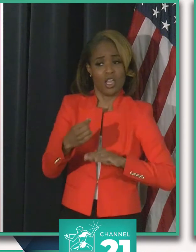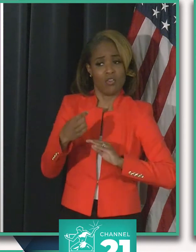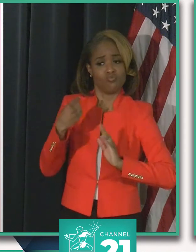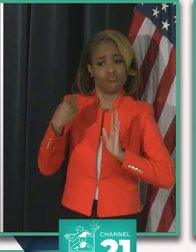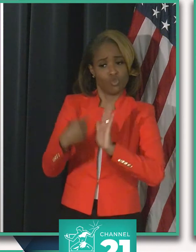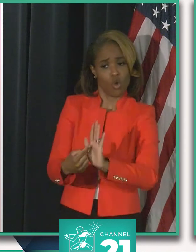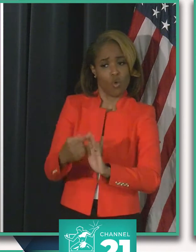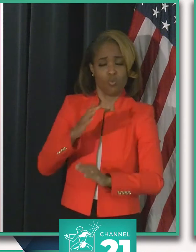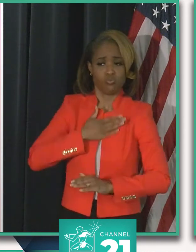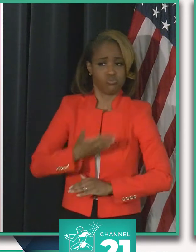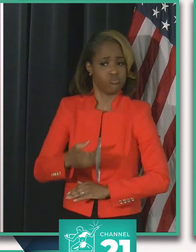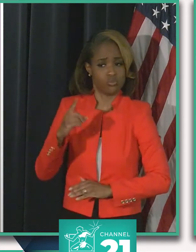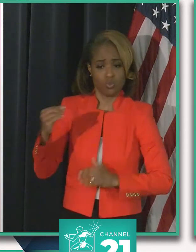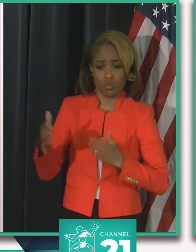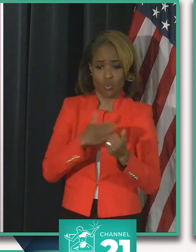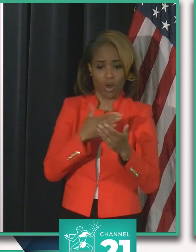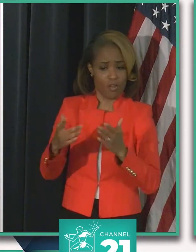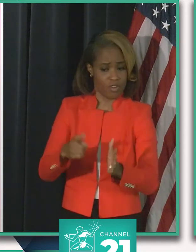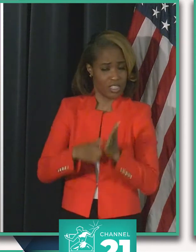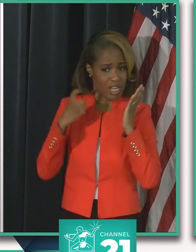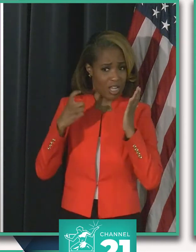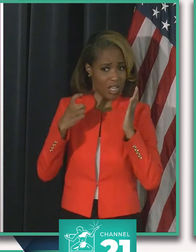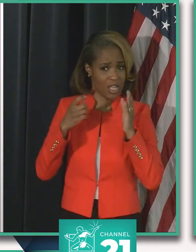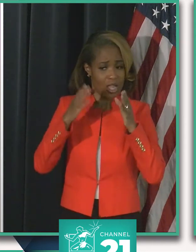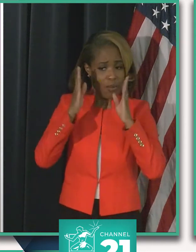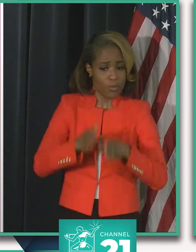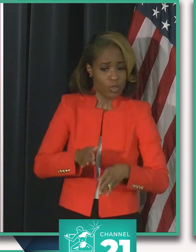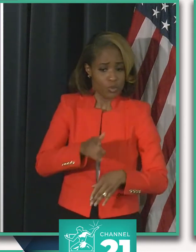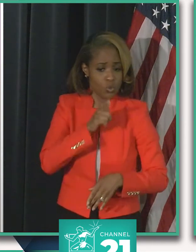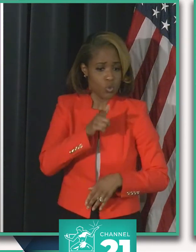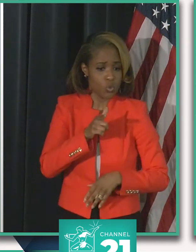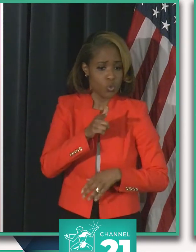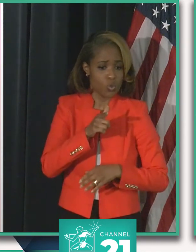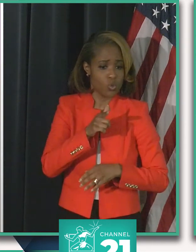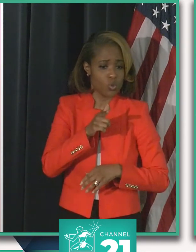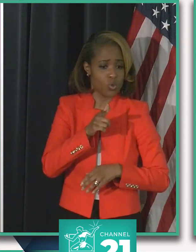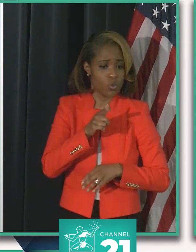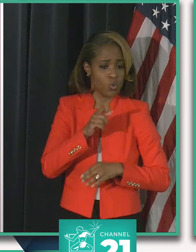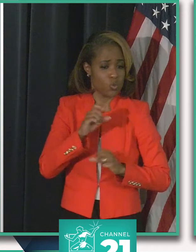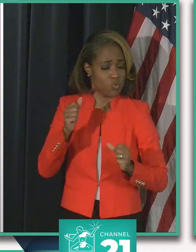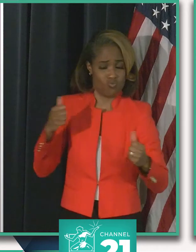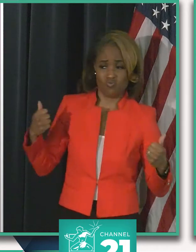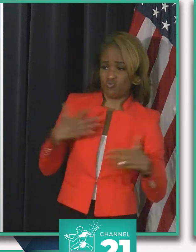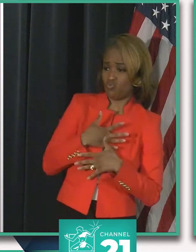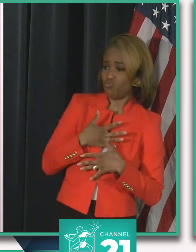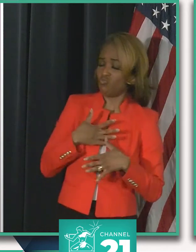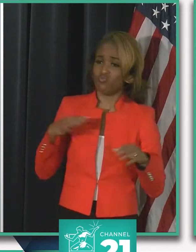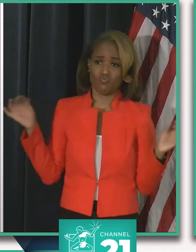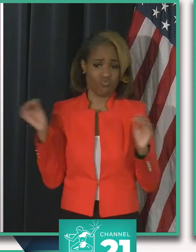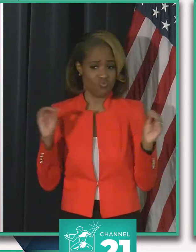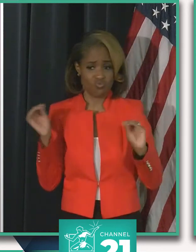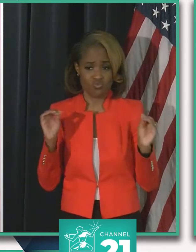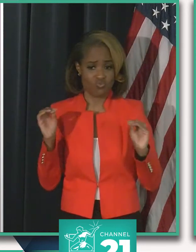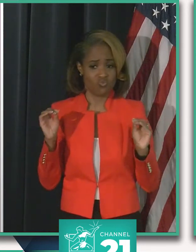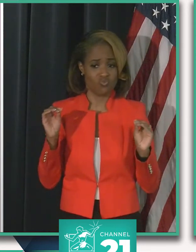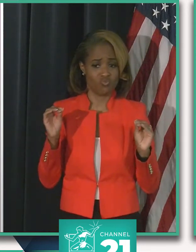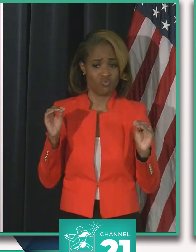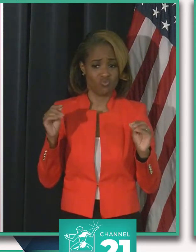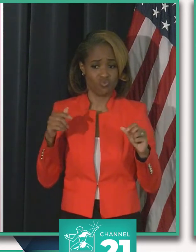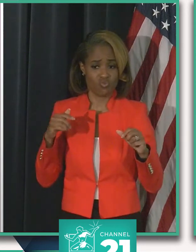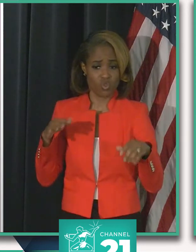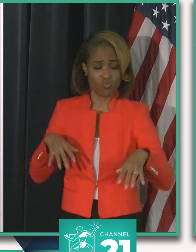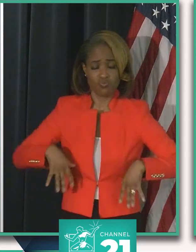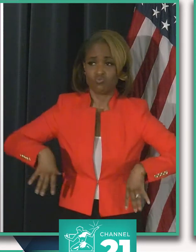willing to do whatever it takes, someone who has no fear and is unafraid to face challenges